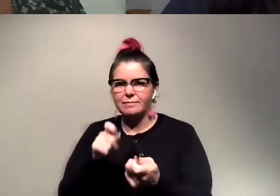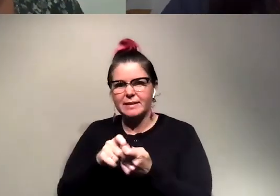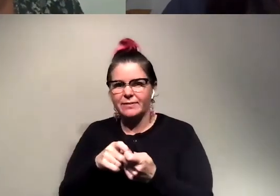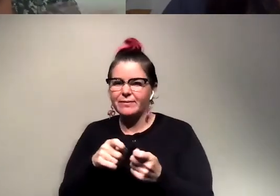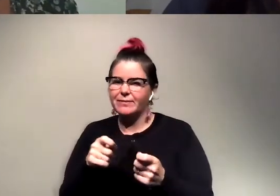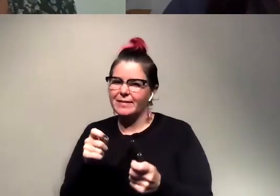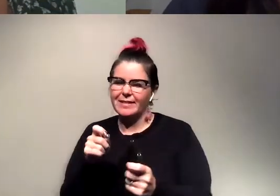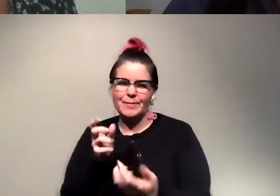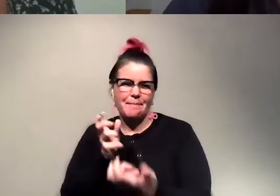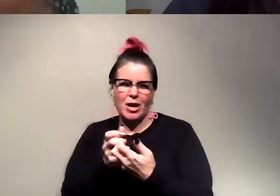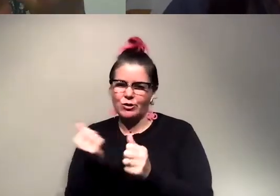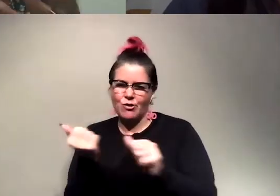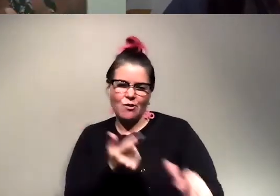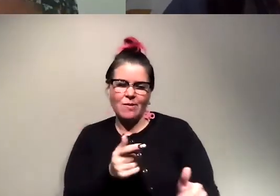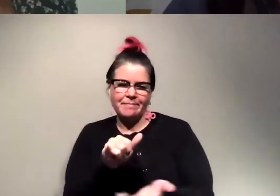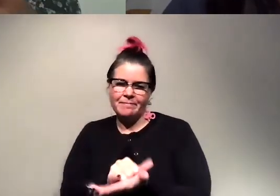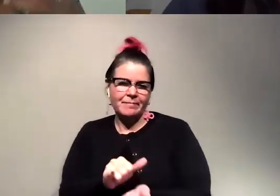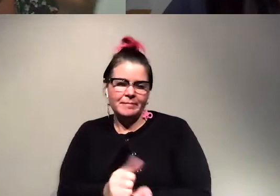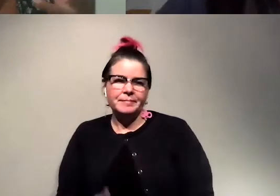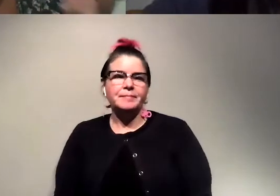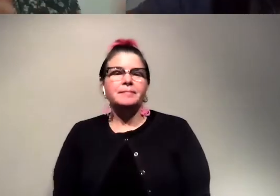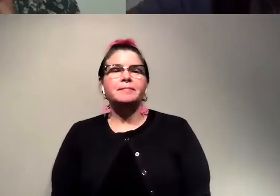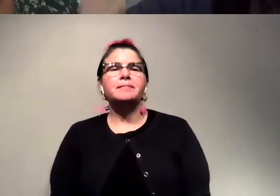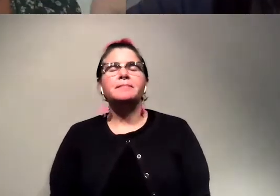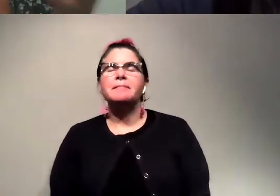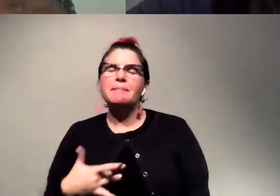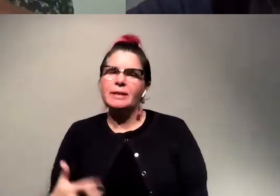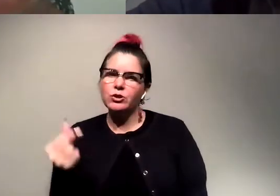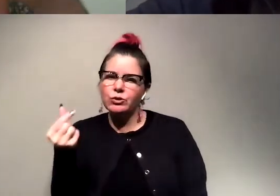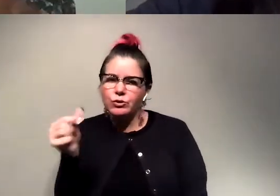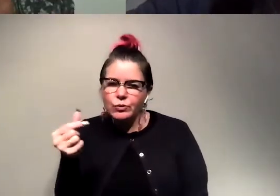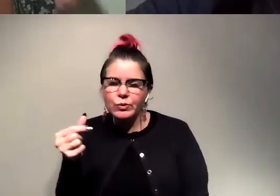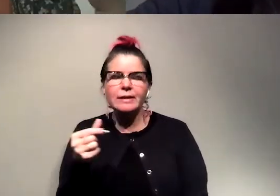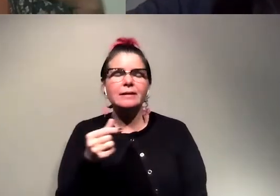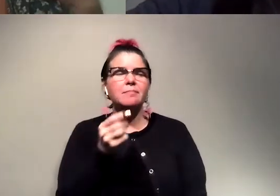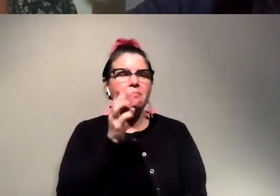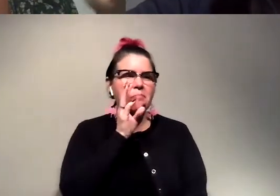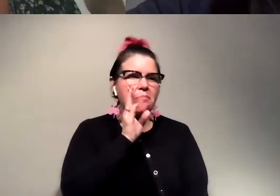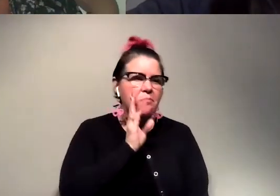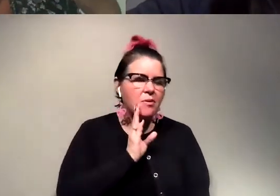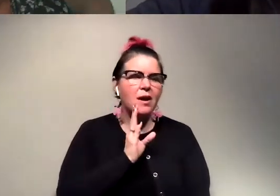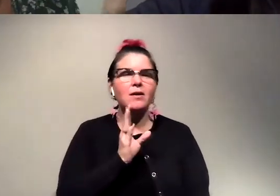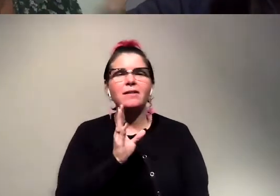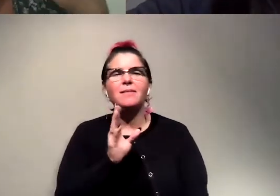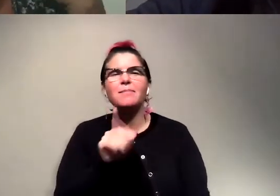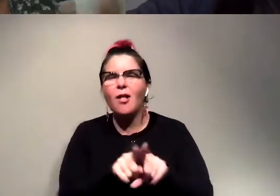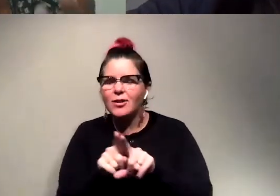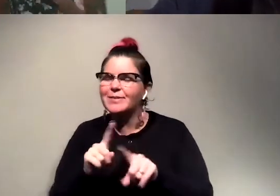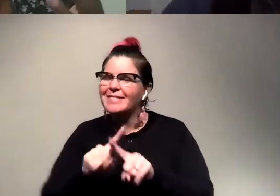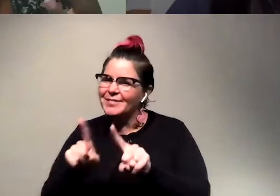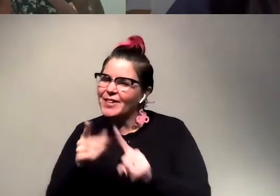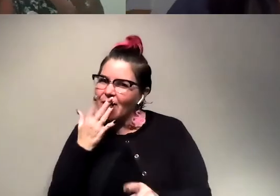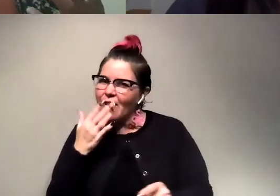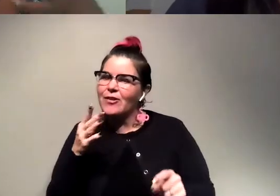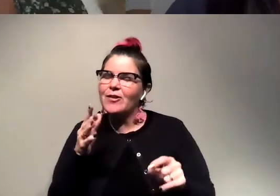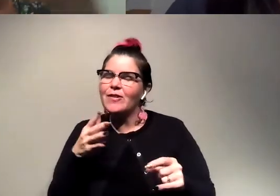to fit a bunch of them. Right. A lot of them are green, a lot of them are brown, but then there are also so many that have different colors and patterns